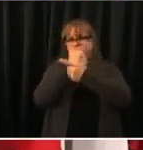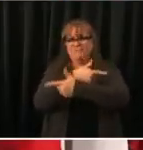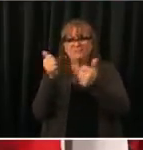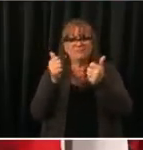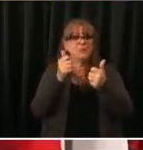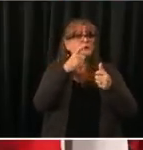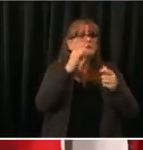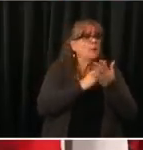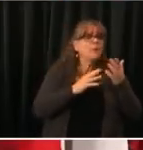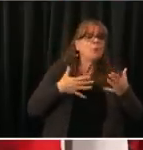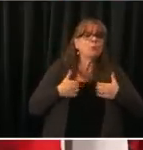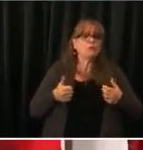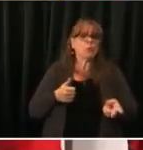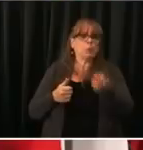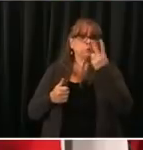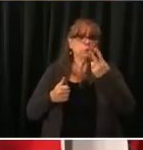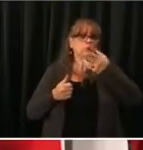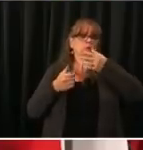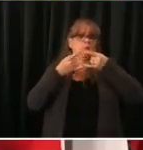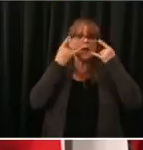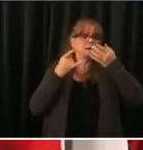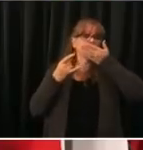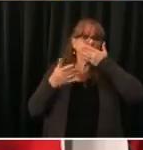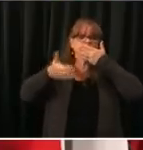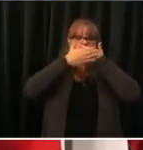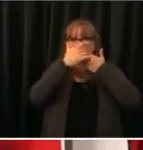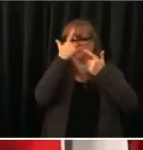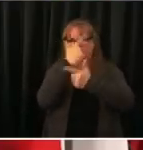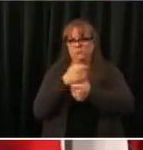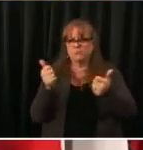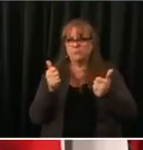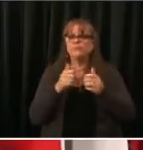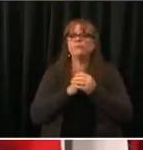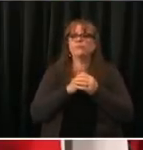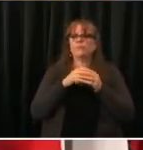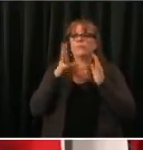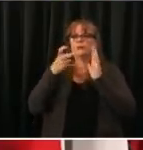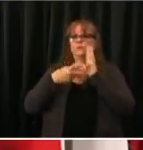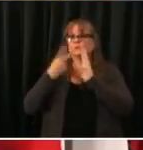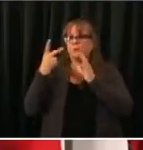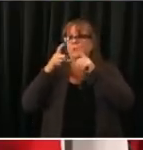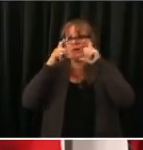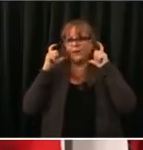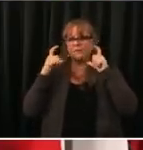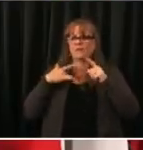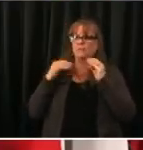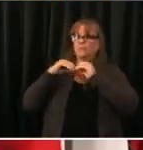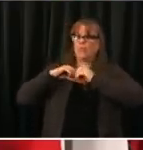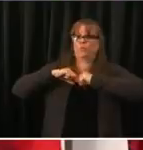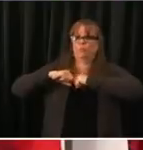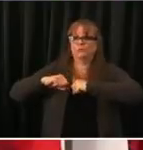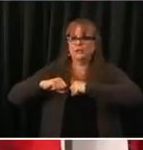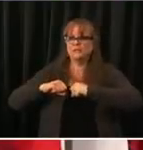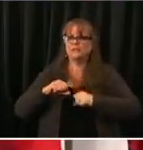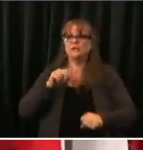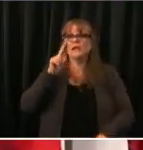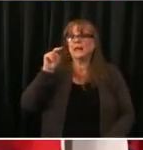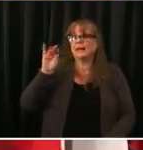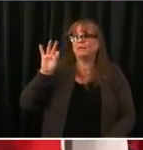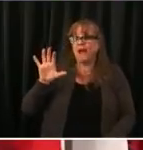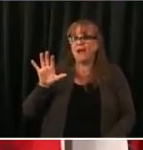some evidence that it provides additional instructions. Certainly for those wearing KN95s, a filter with an extra level of